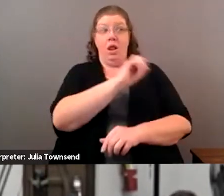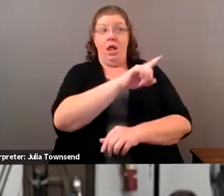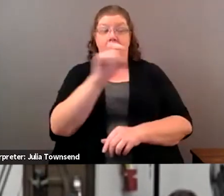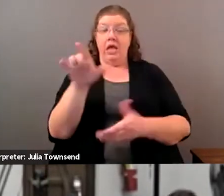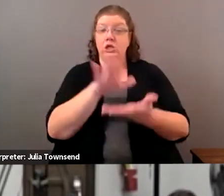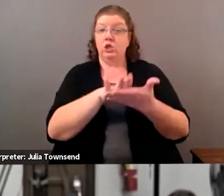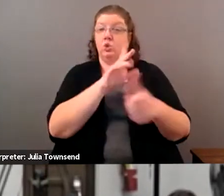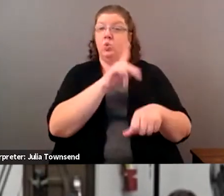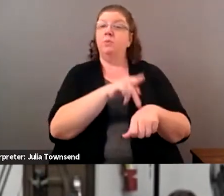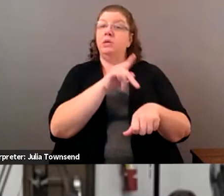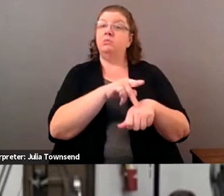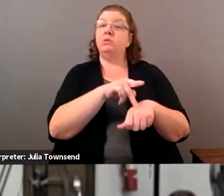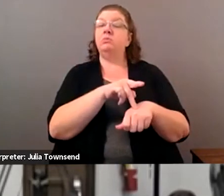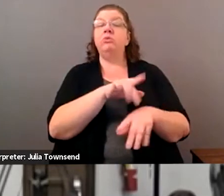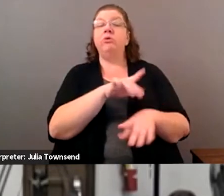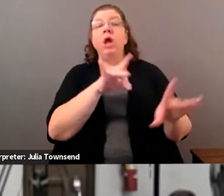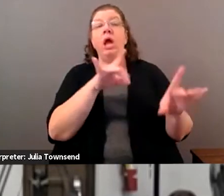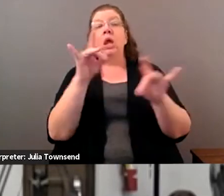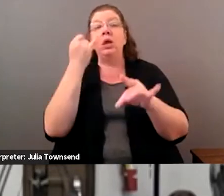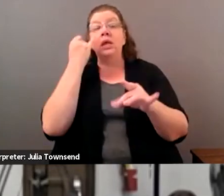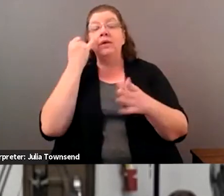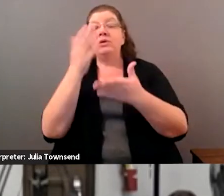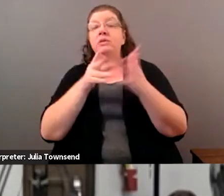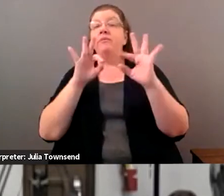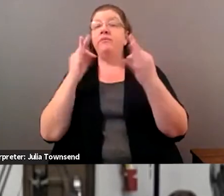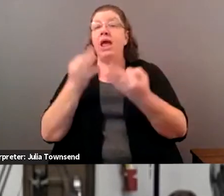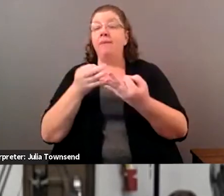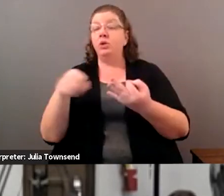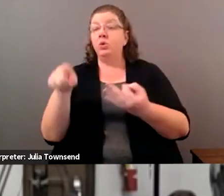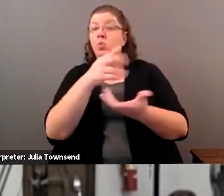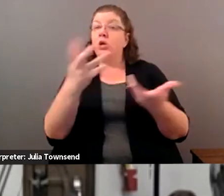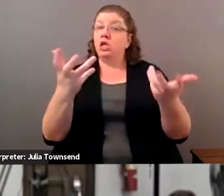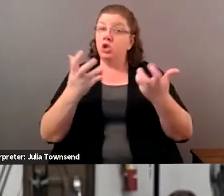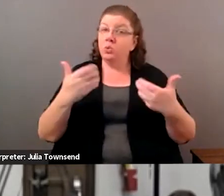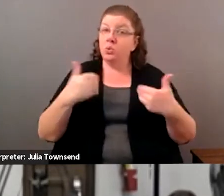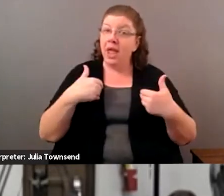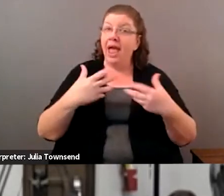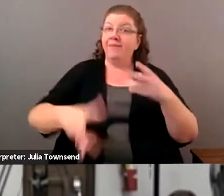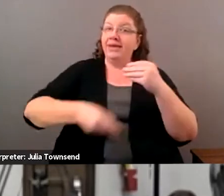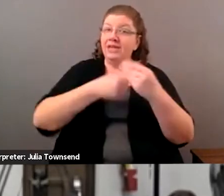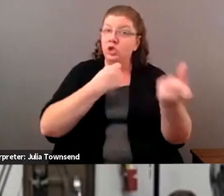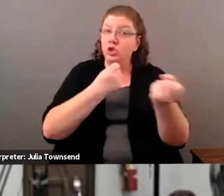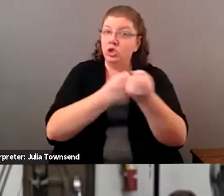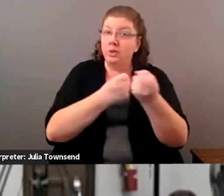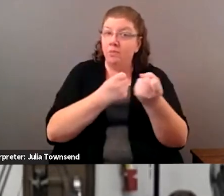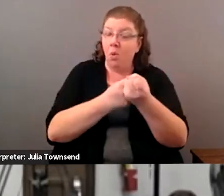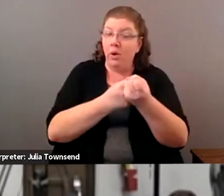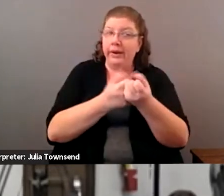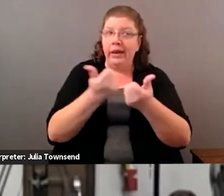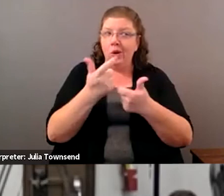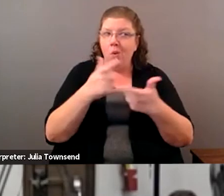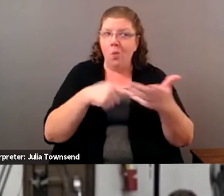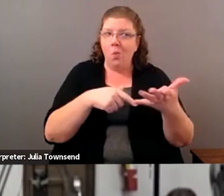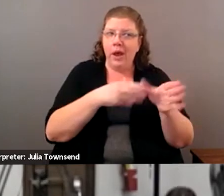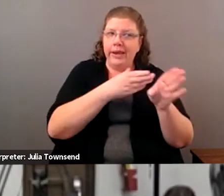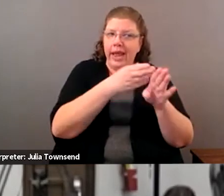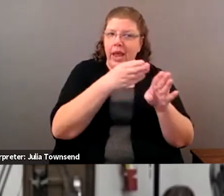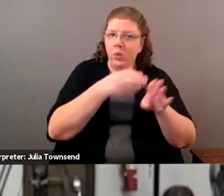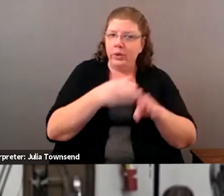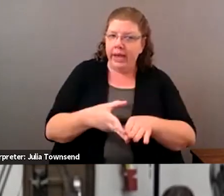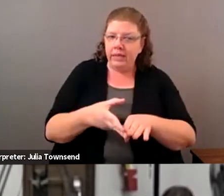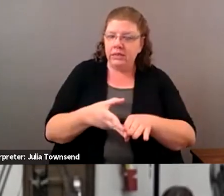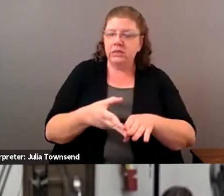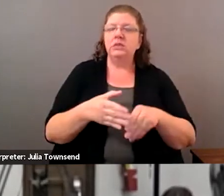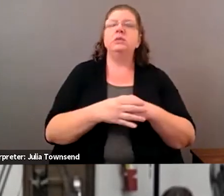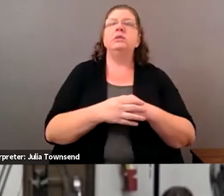find out if there are families who are looking to have that additional support in what areas. And again, as